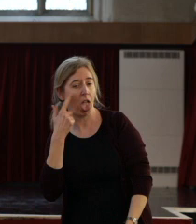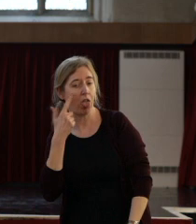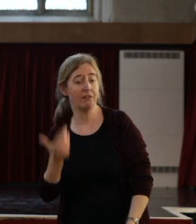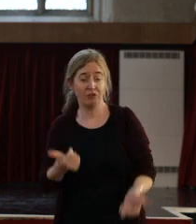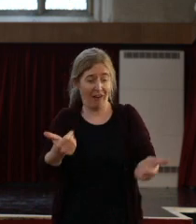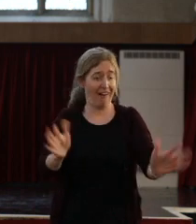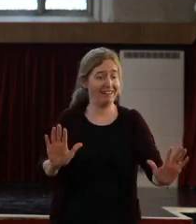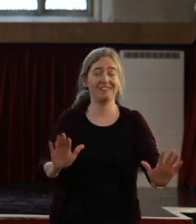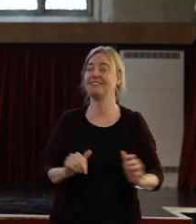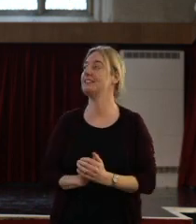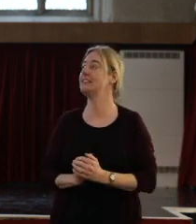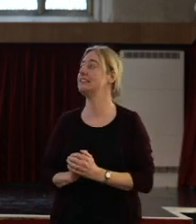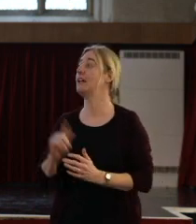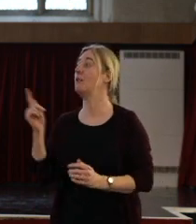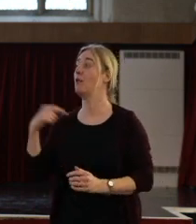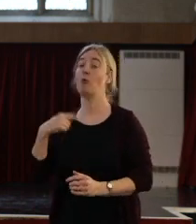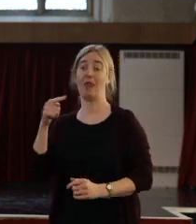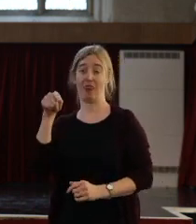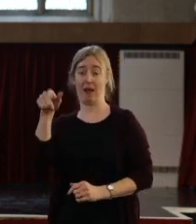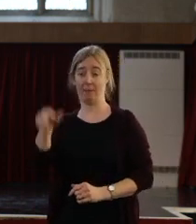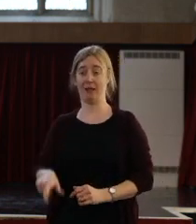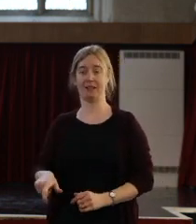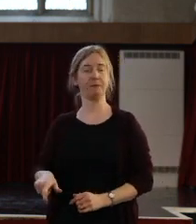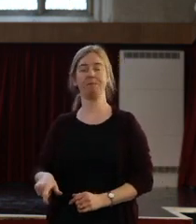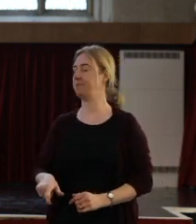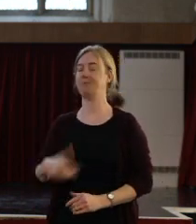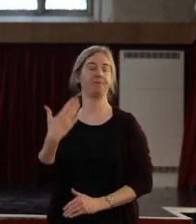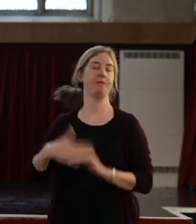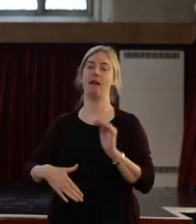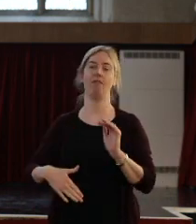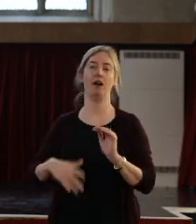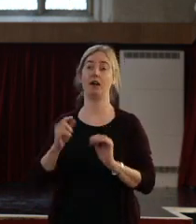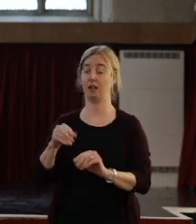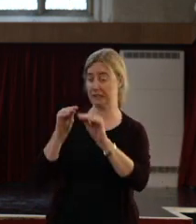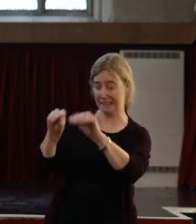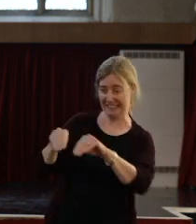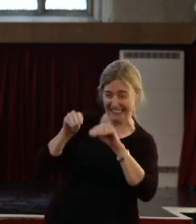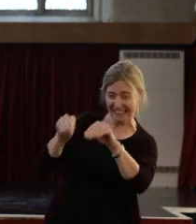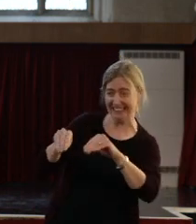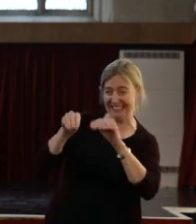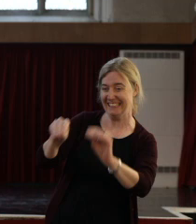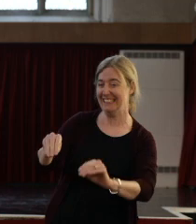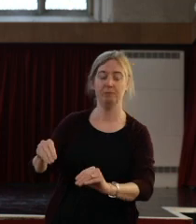Well, on a personal level, I don't think he could have been. He was, I genuinely don't think he could have been.